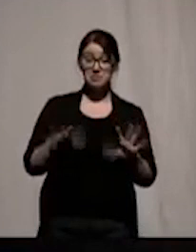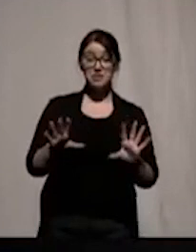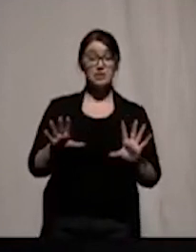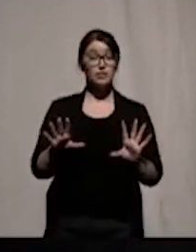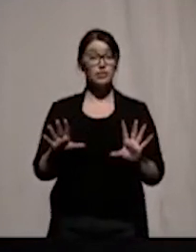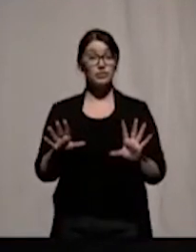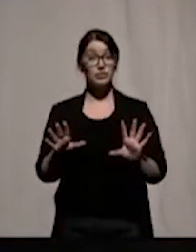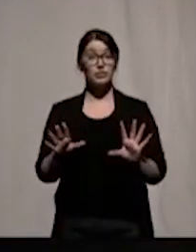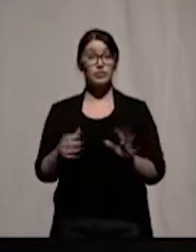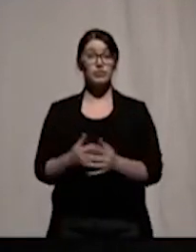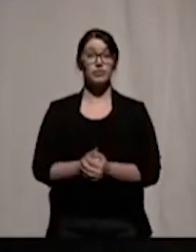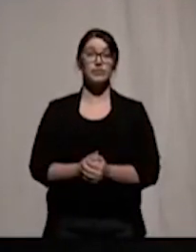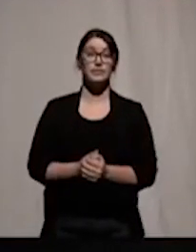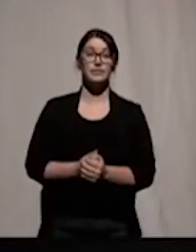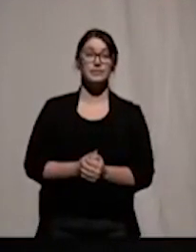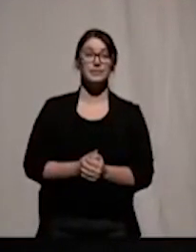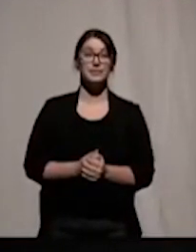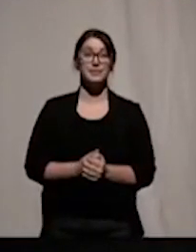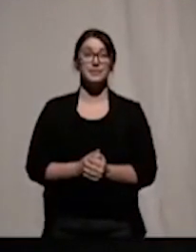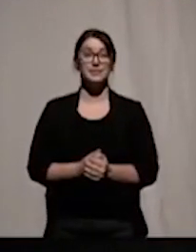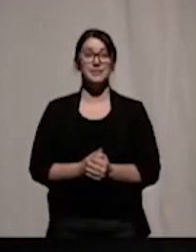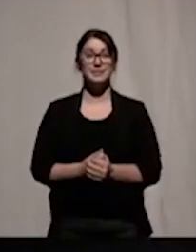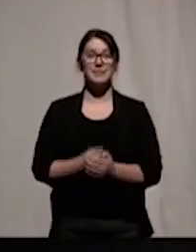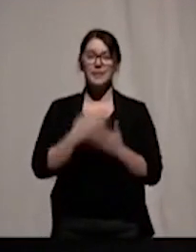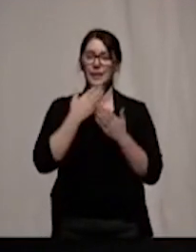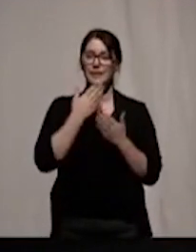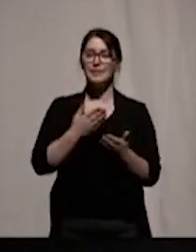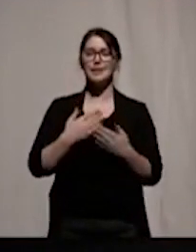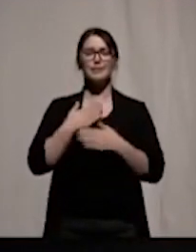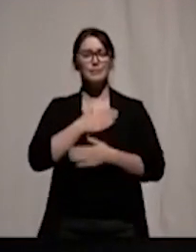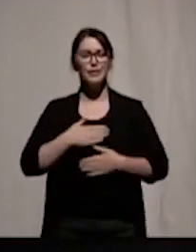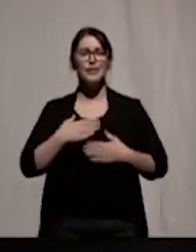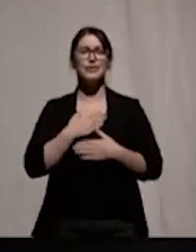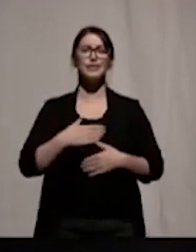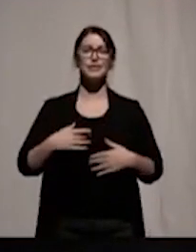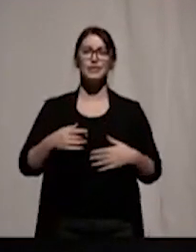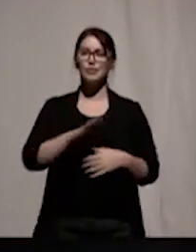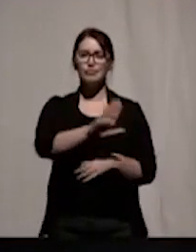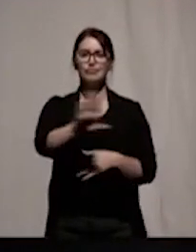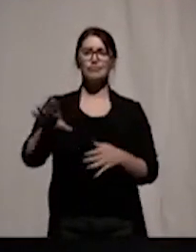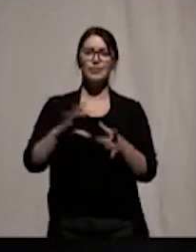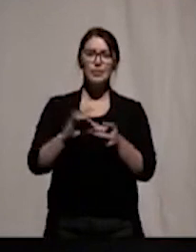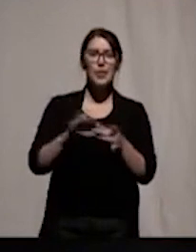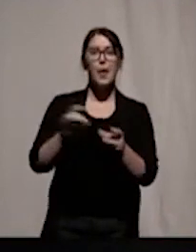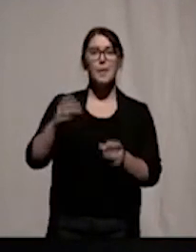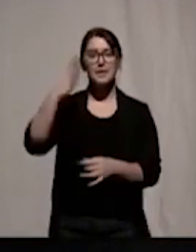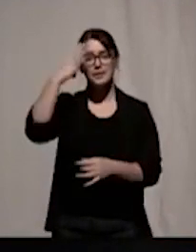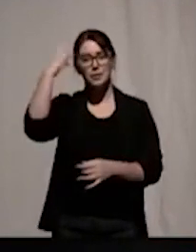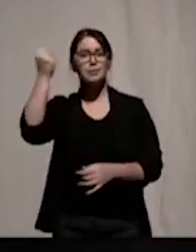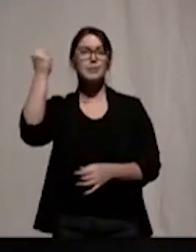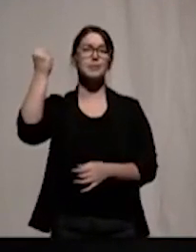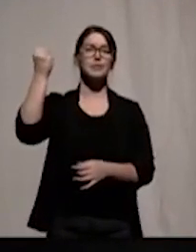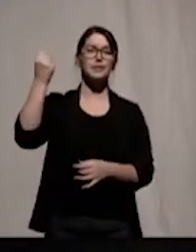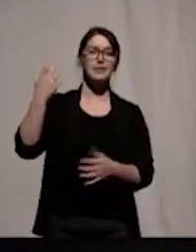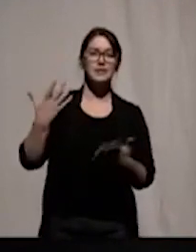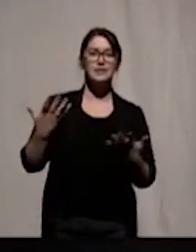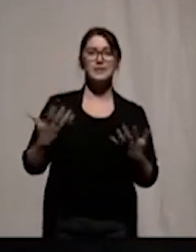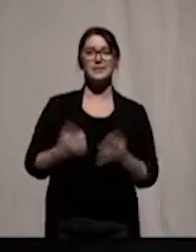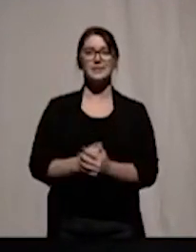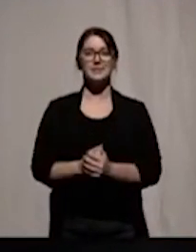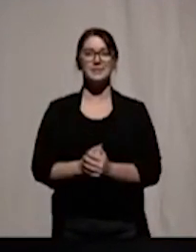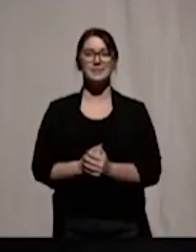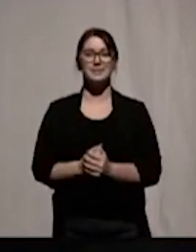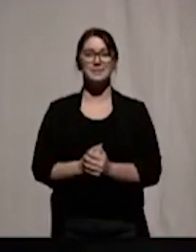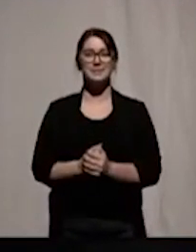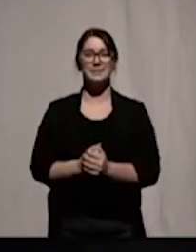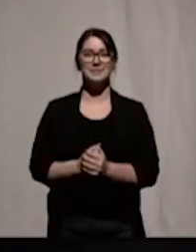finished. And I loved hearing what you guys had to say today, and, you know, your memories. And I can't wait to hear what you guys come up with in the